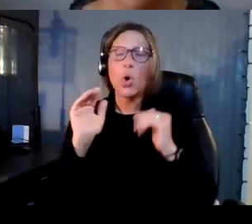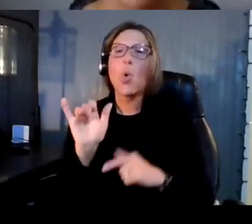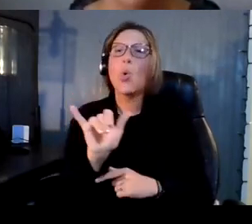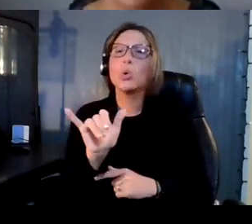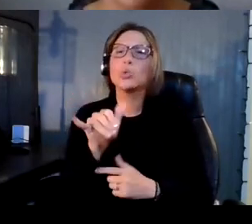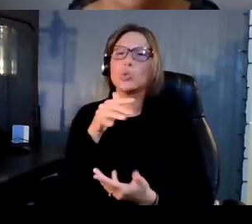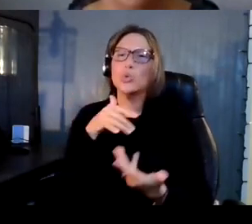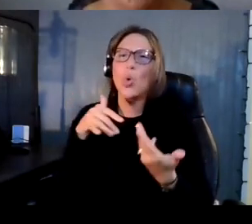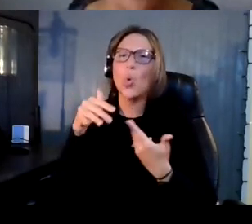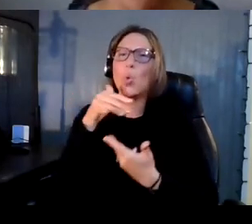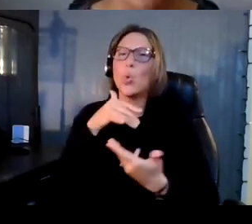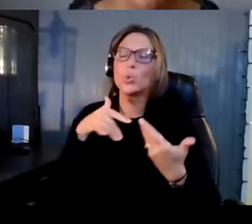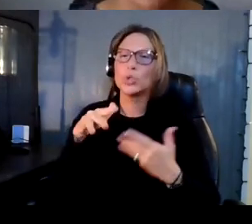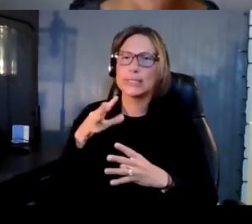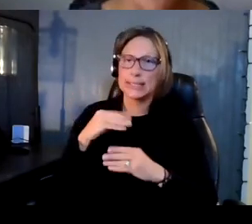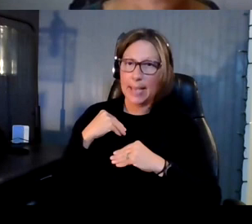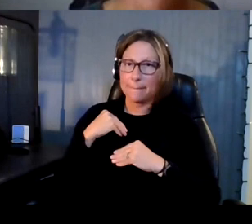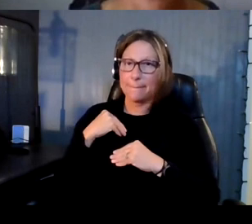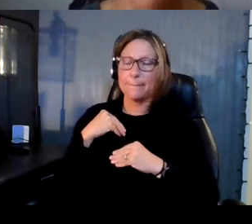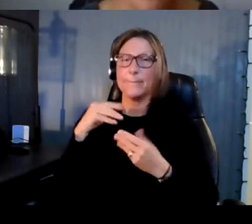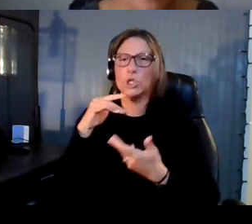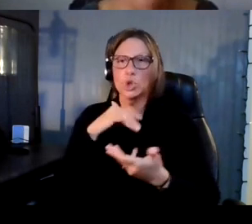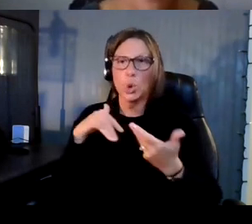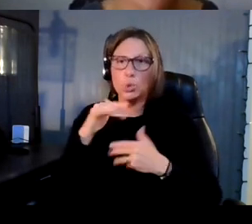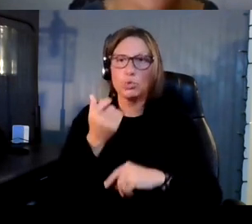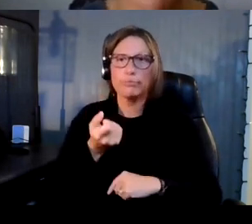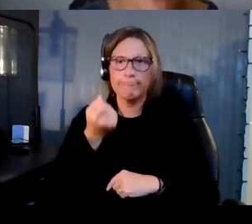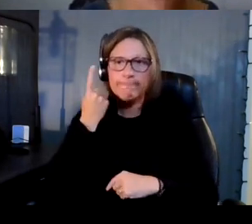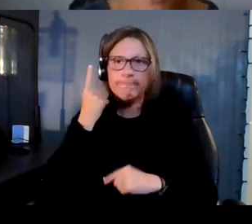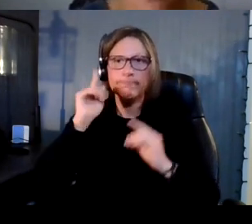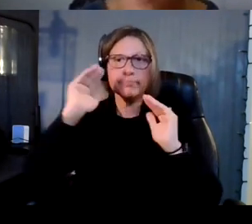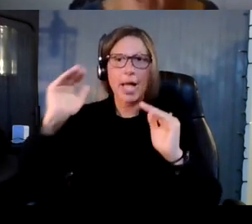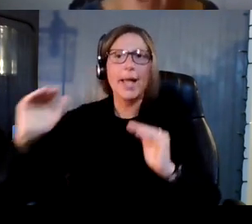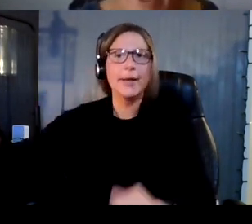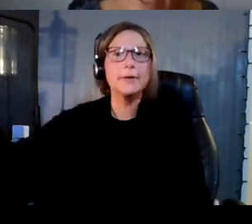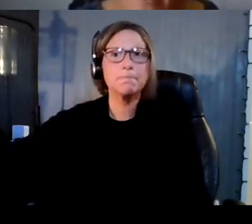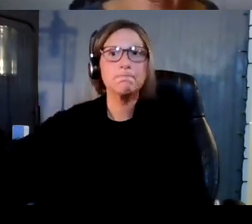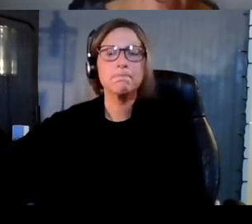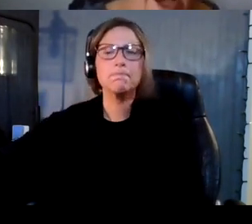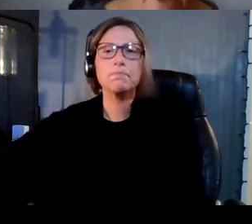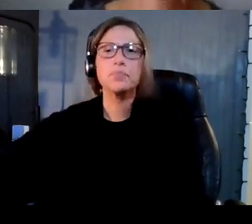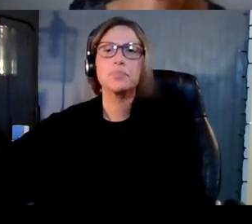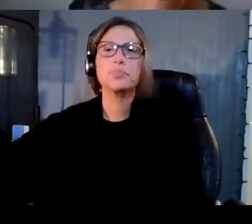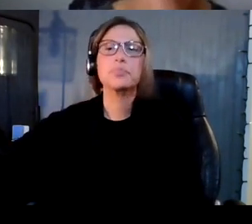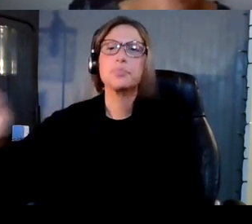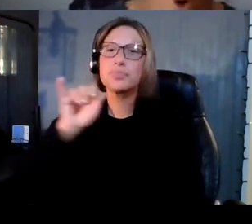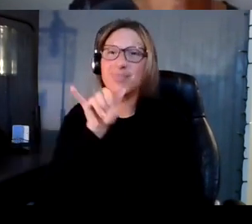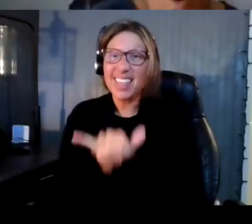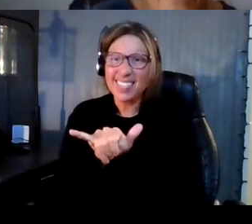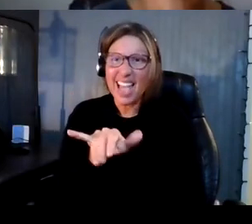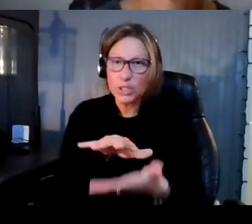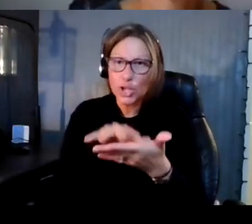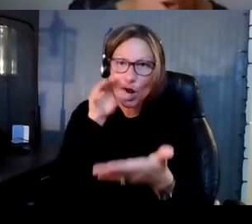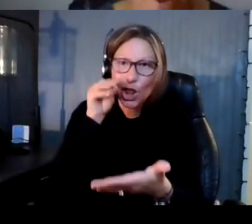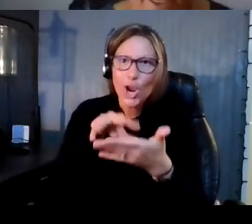socially what's acceptable and what's expected of them. And that's as much a learning as anything else, is knowing